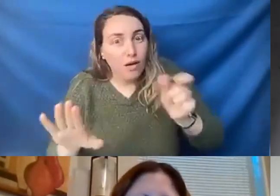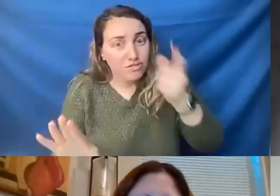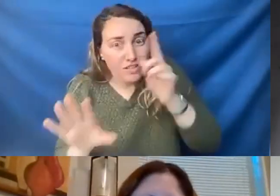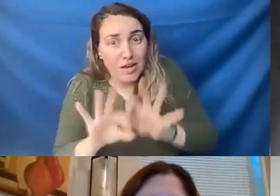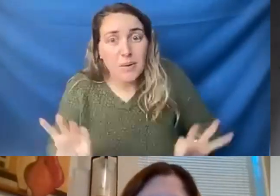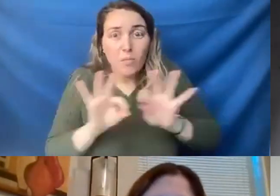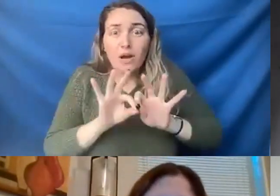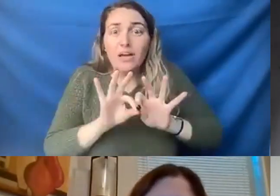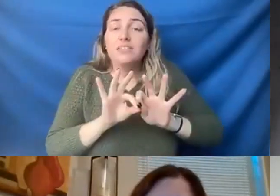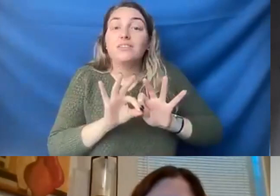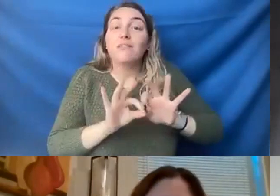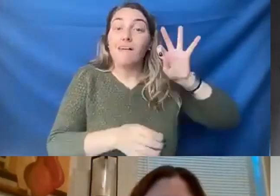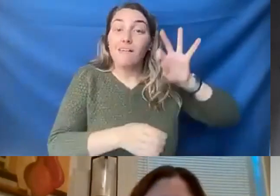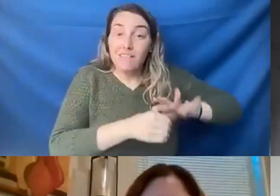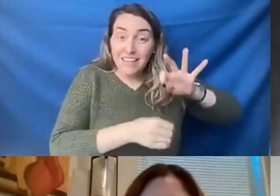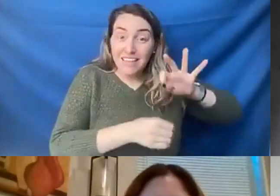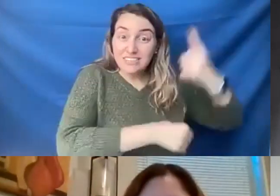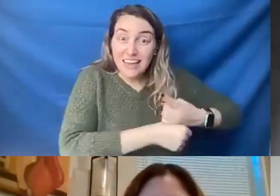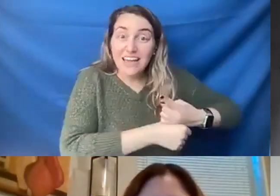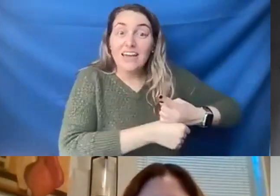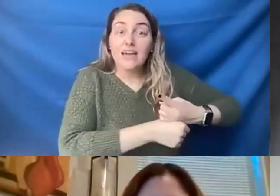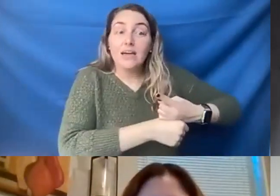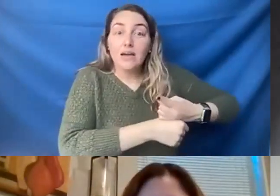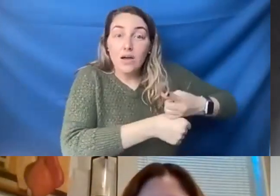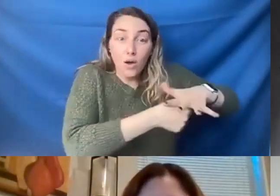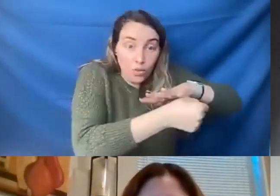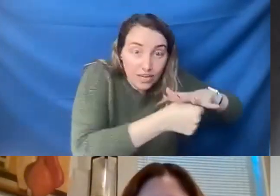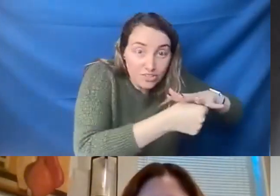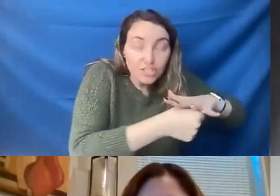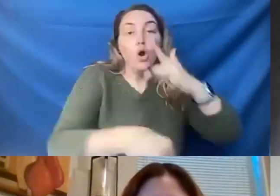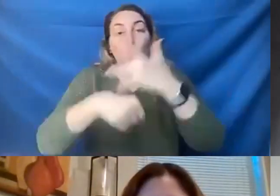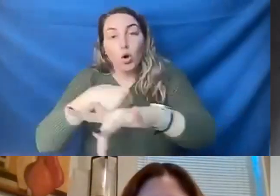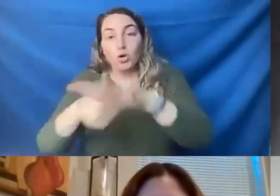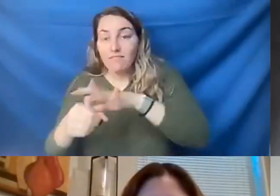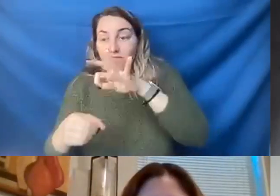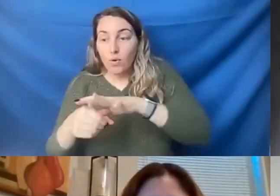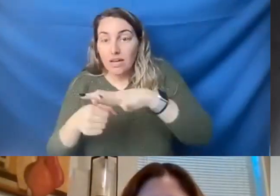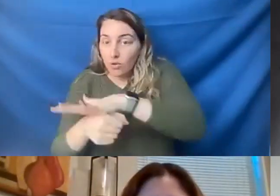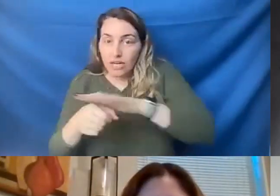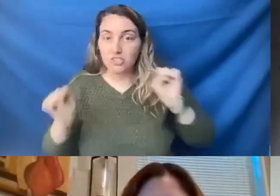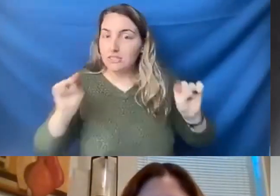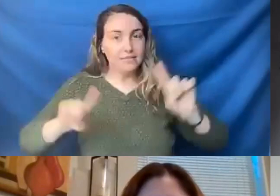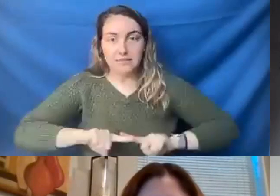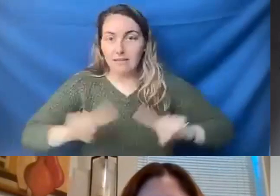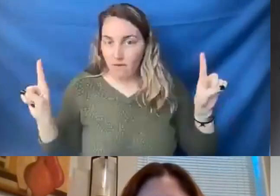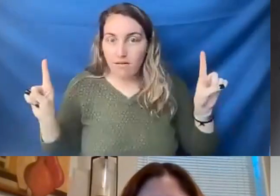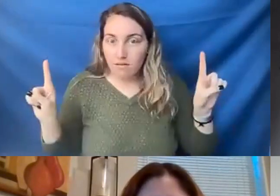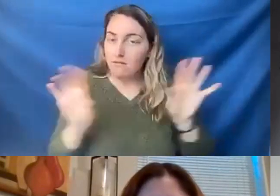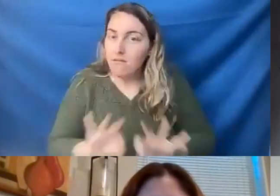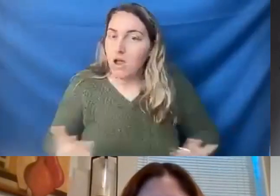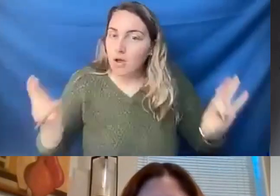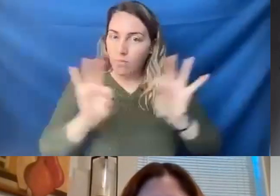have a different site for the early voting and your election day sites, and the early